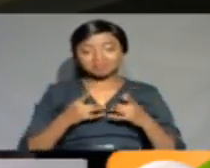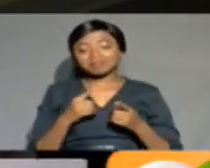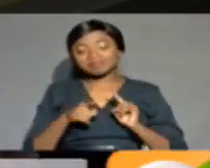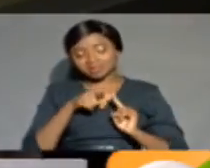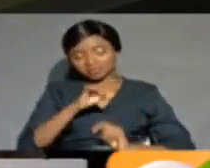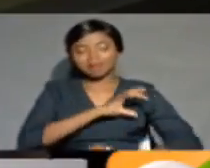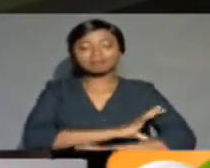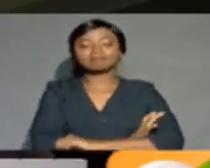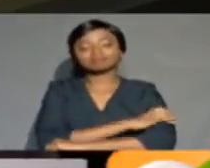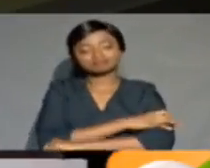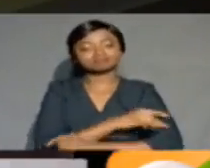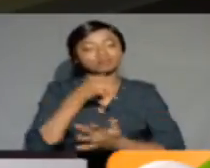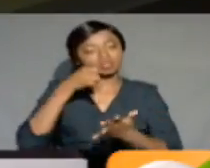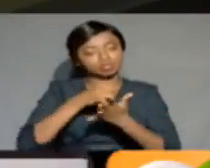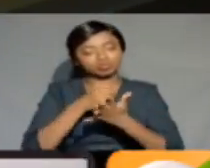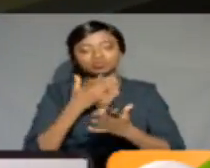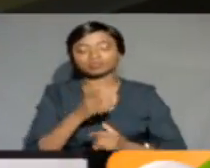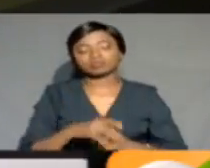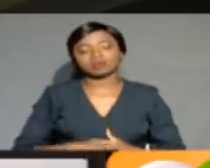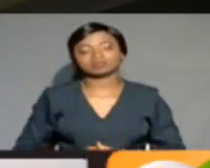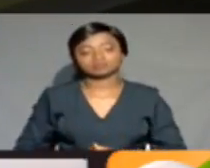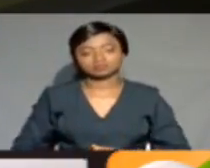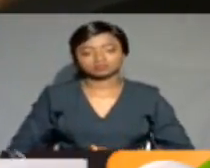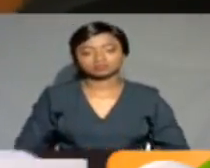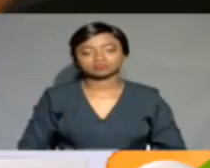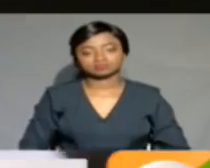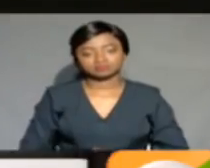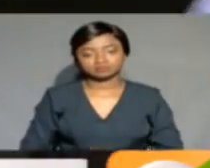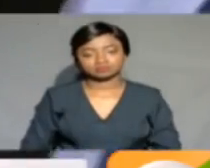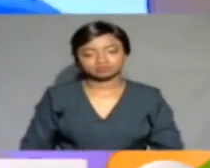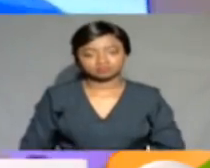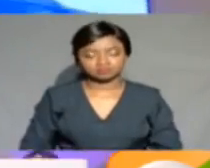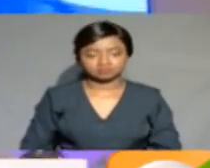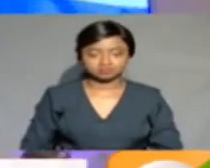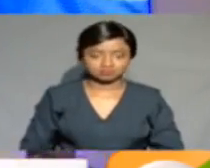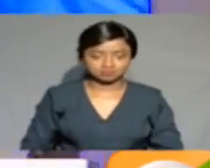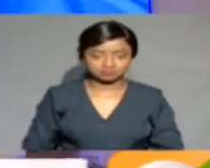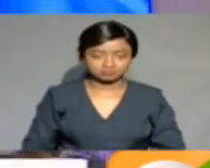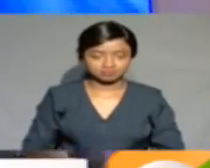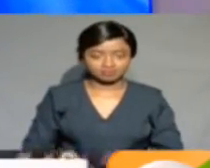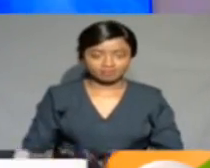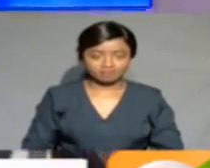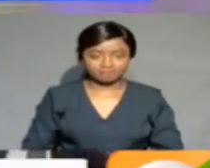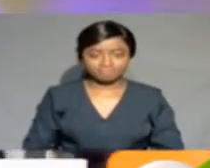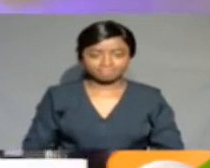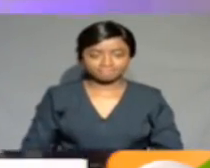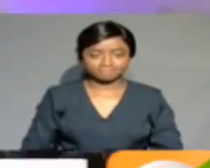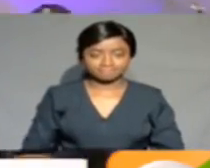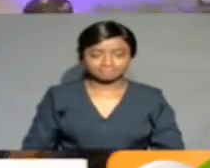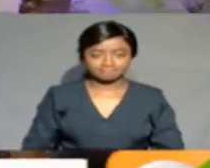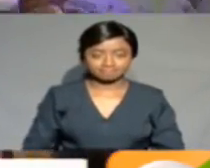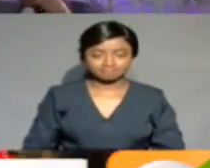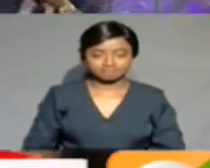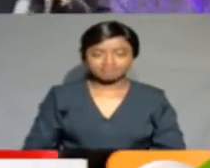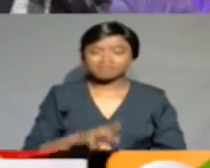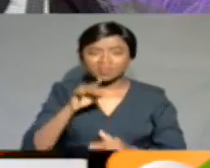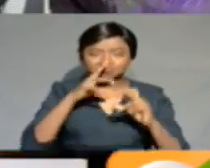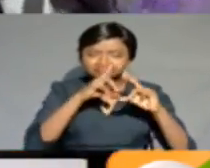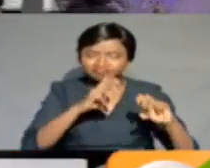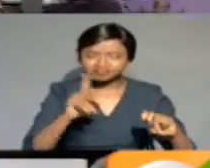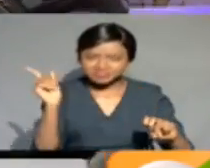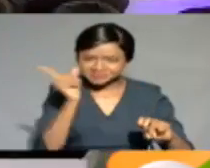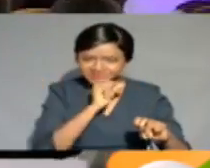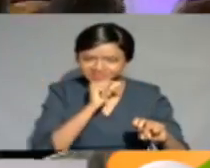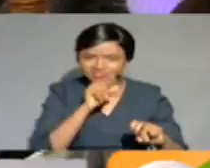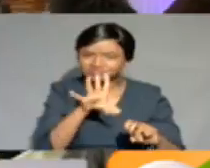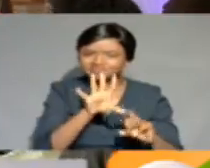themselves are part of this bullying. All right. Yeah. Professor, you've done a lot of research on this center. What were the most perplexing findings